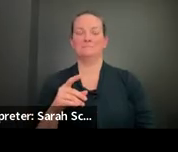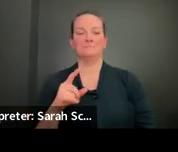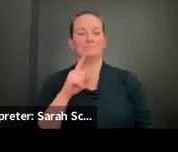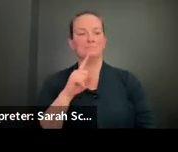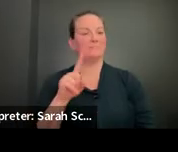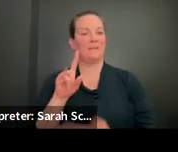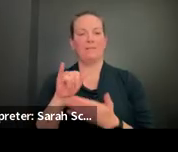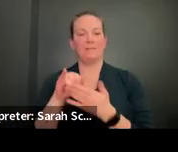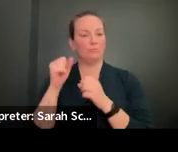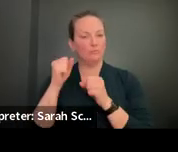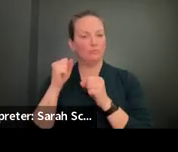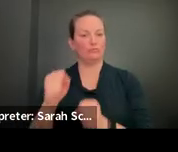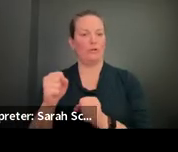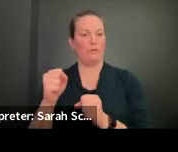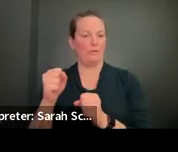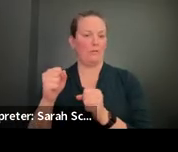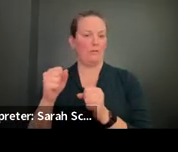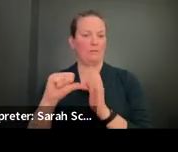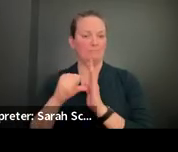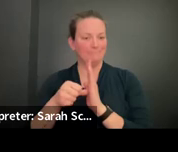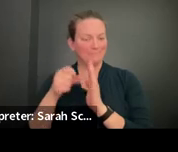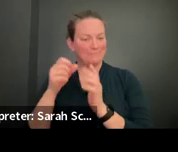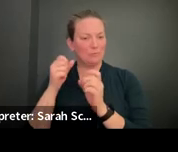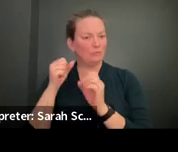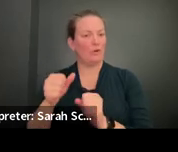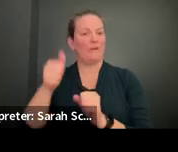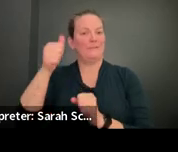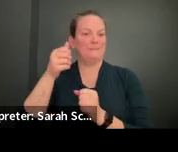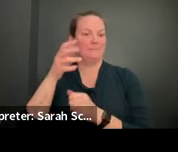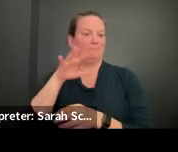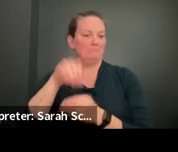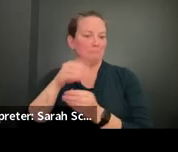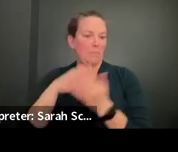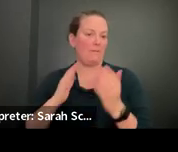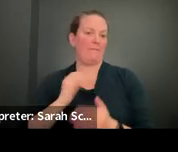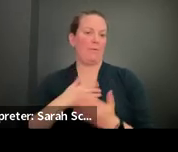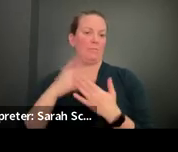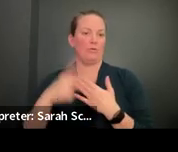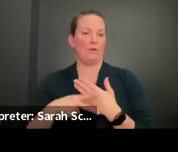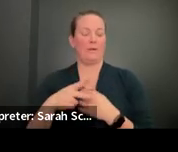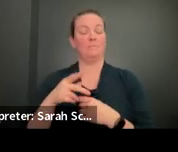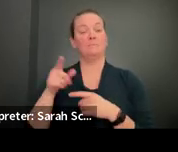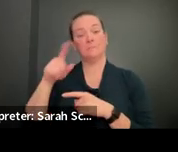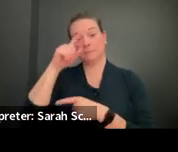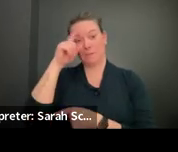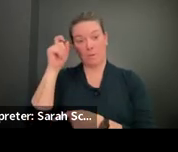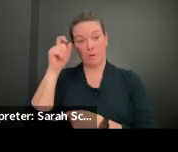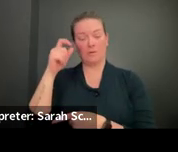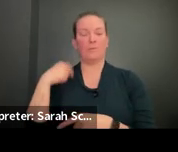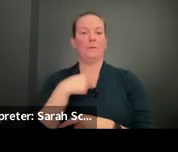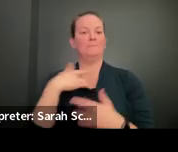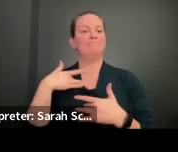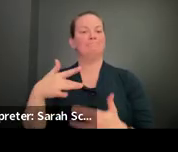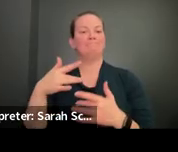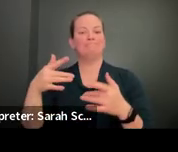our program. During the summer, we recreate in Siena a mini